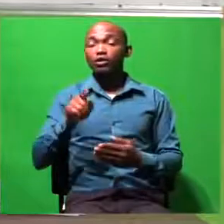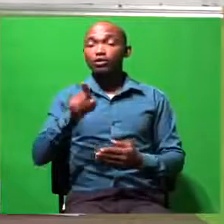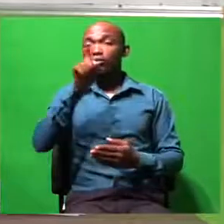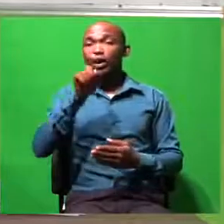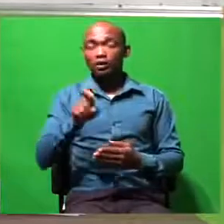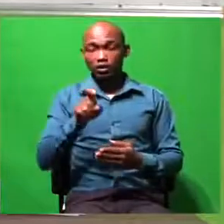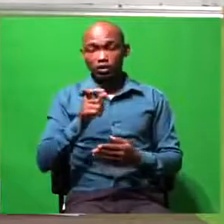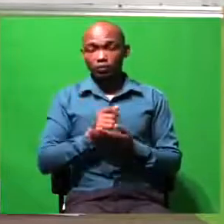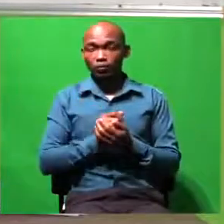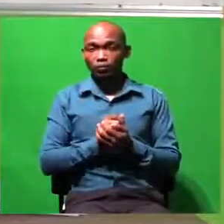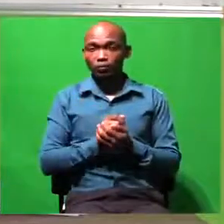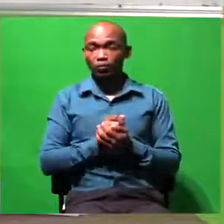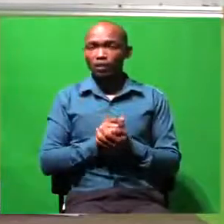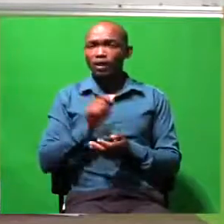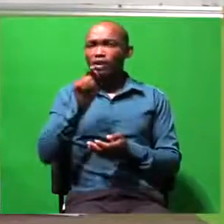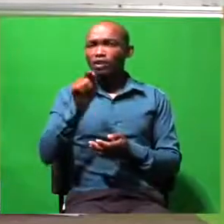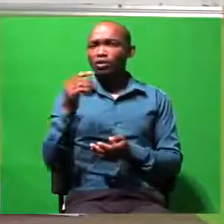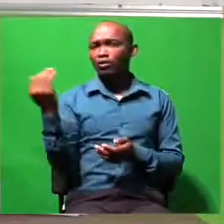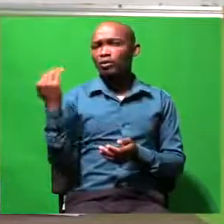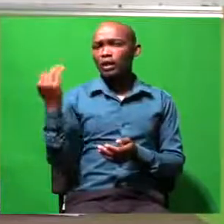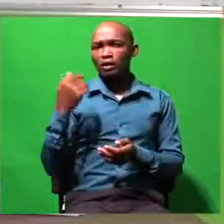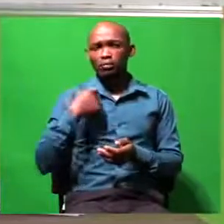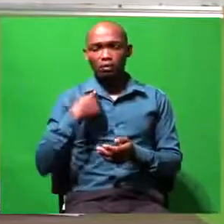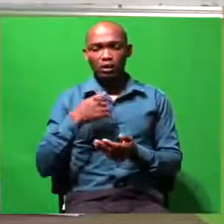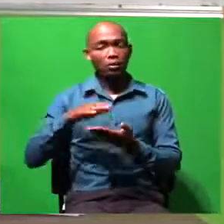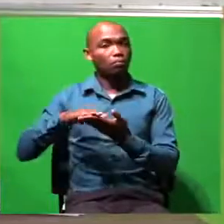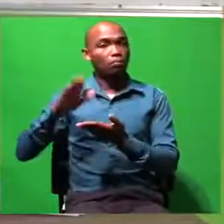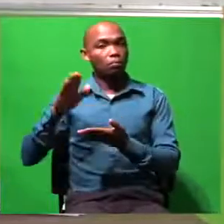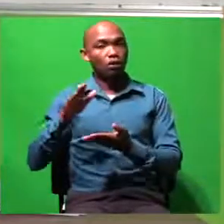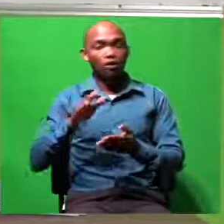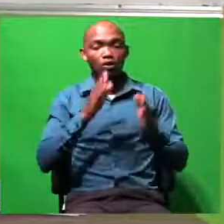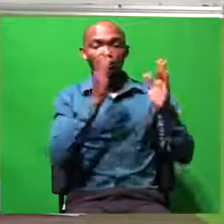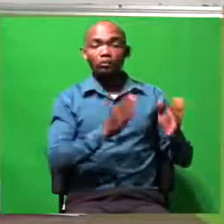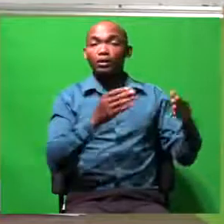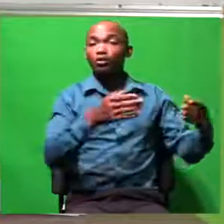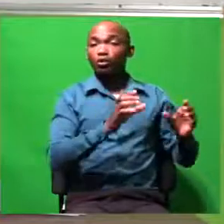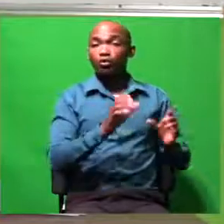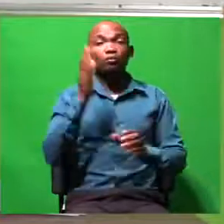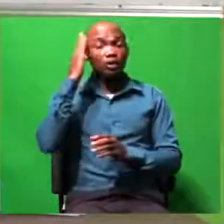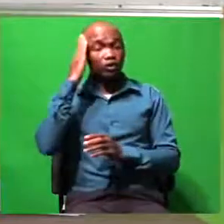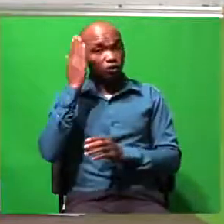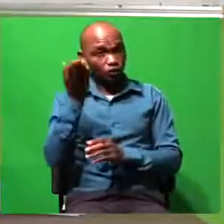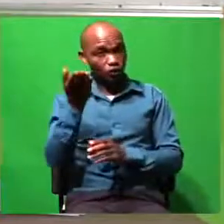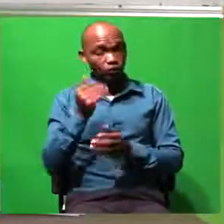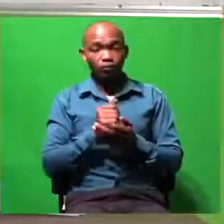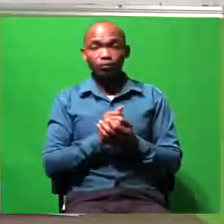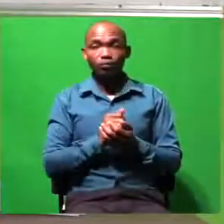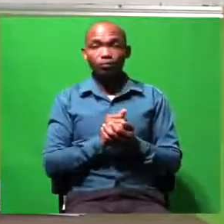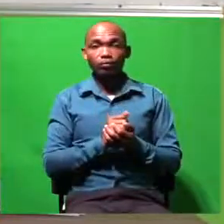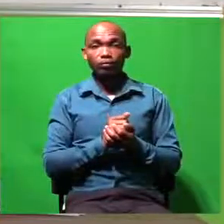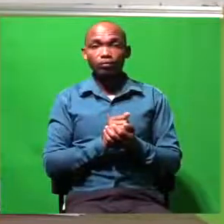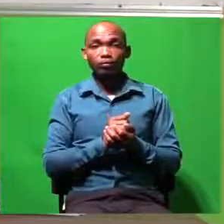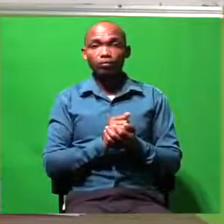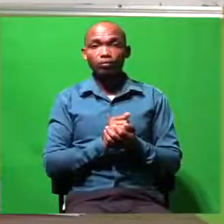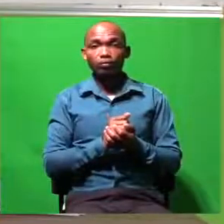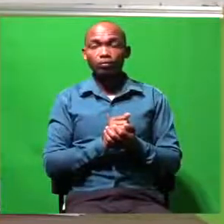want you to ask you some questions. Can you tell me any more special group you know or